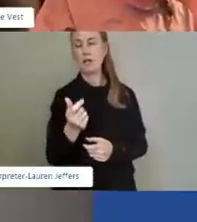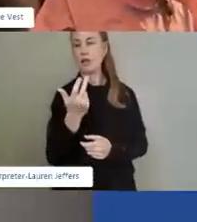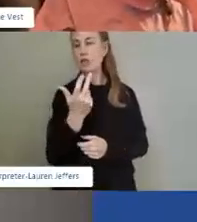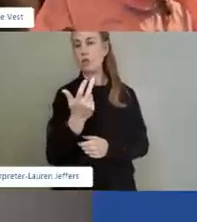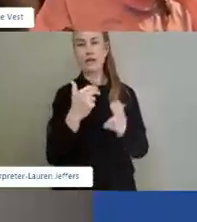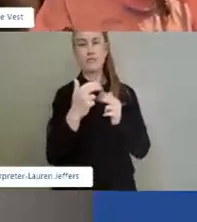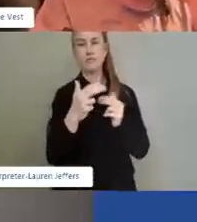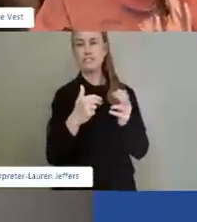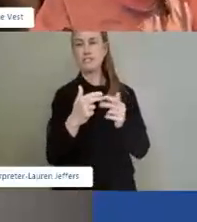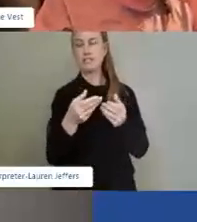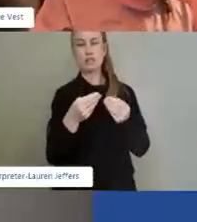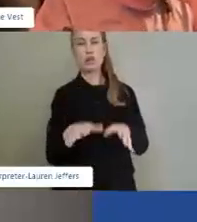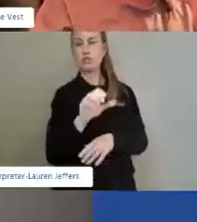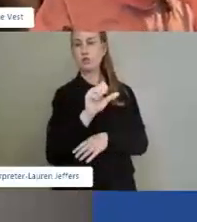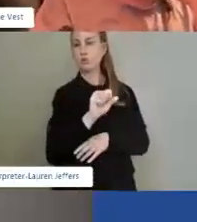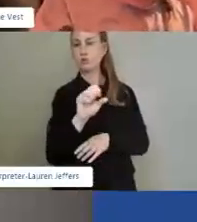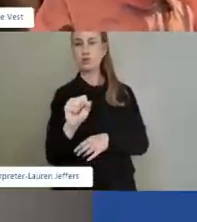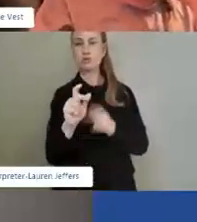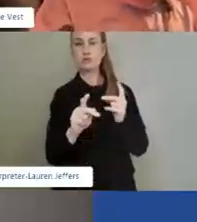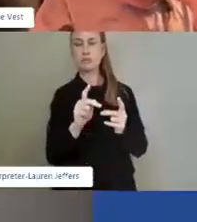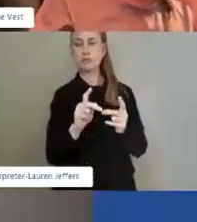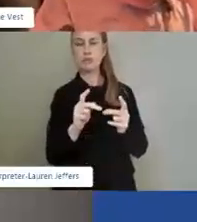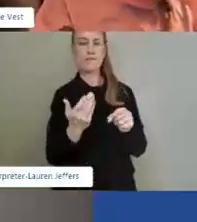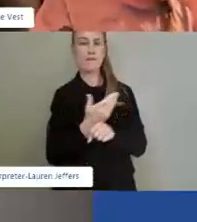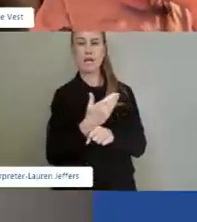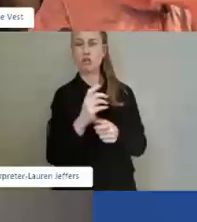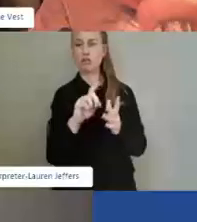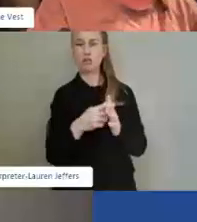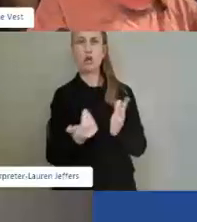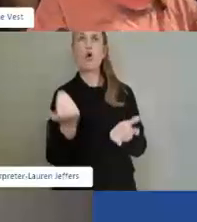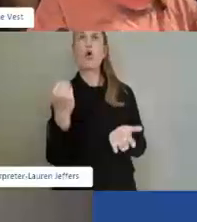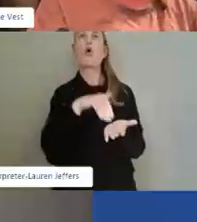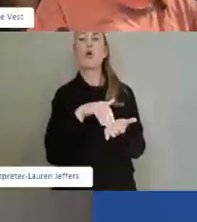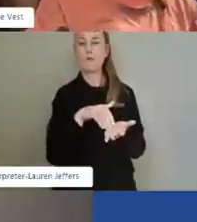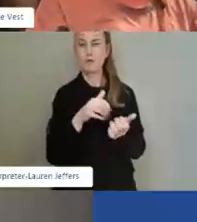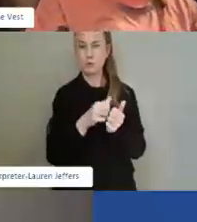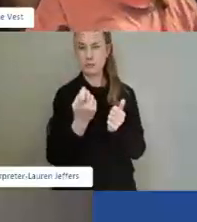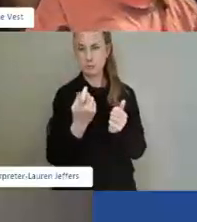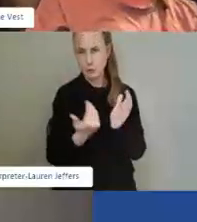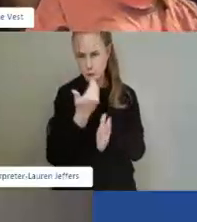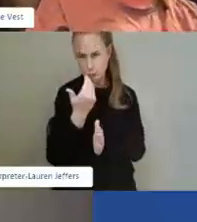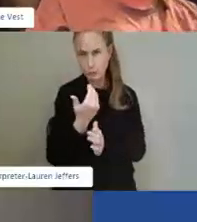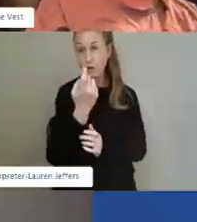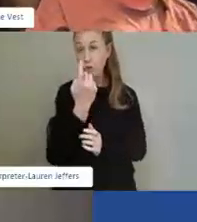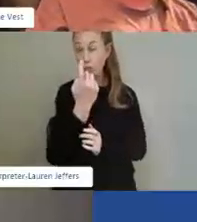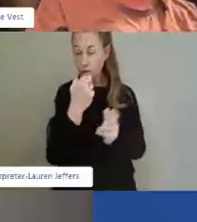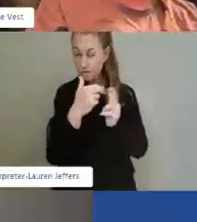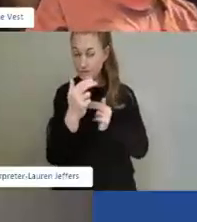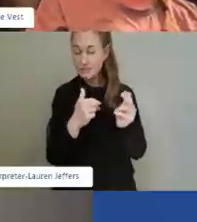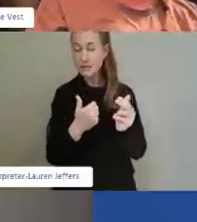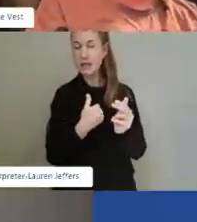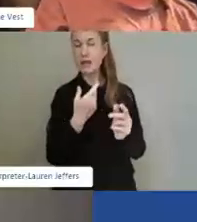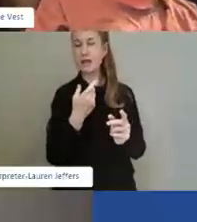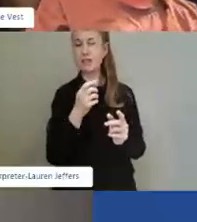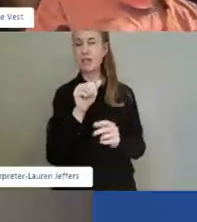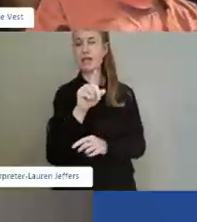have all lost their social services people, and they're starting over fresh with somebody new. One of the facilities had the